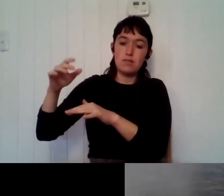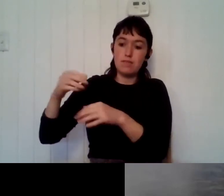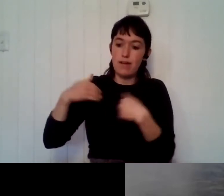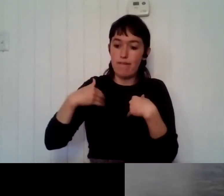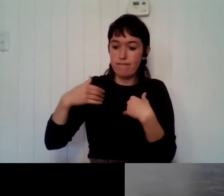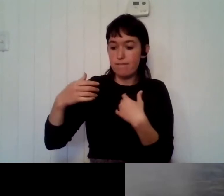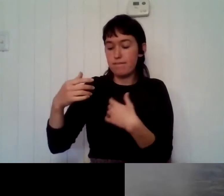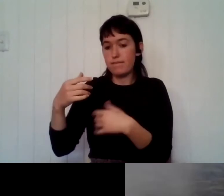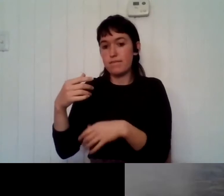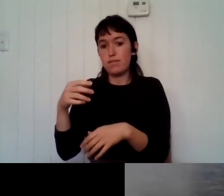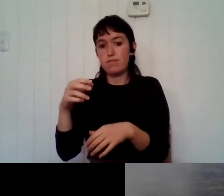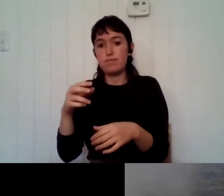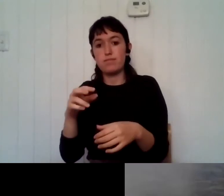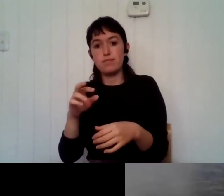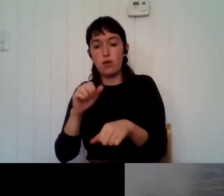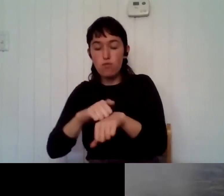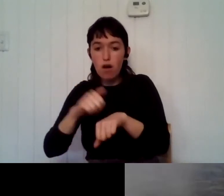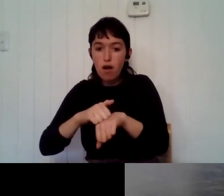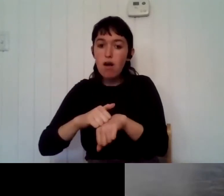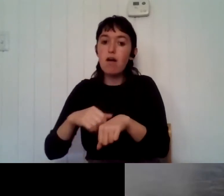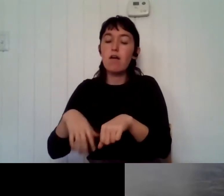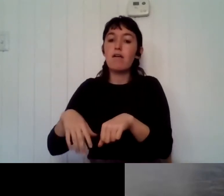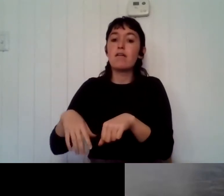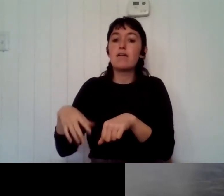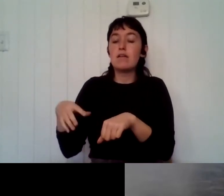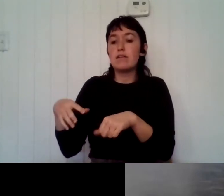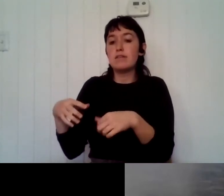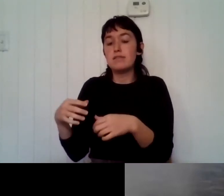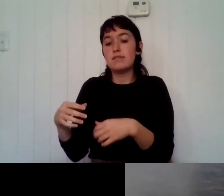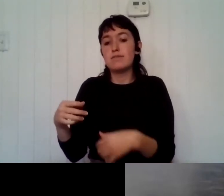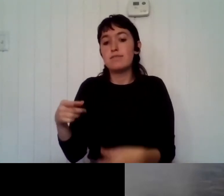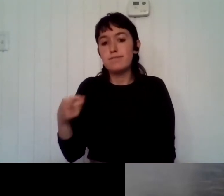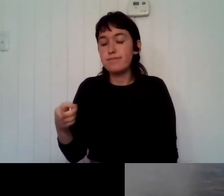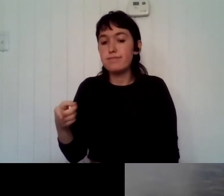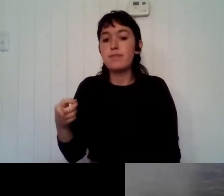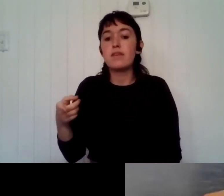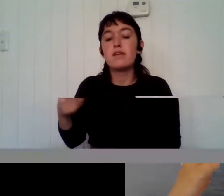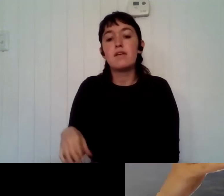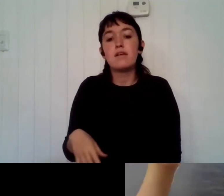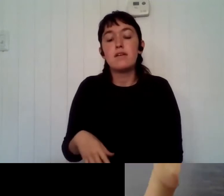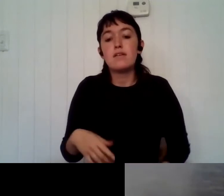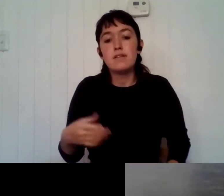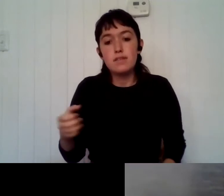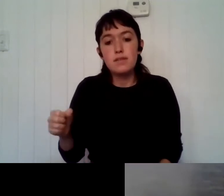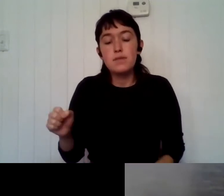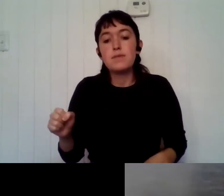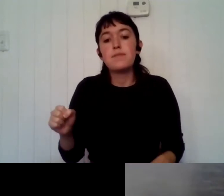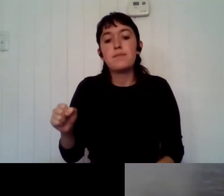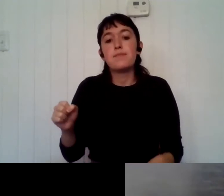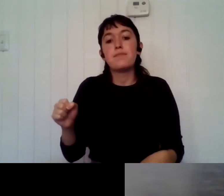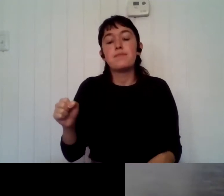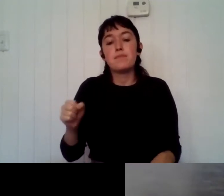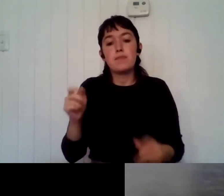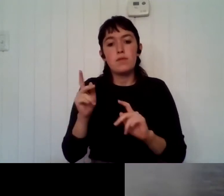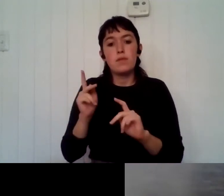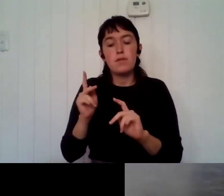and volcanic products inside. The town itself was buried. The archaeologists had to basically bury down to find the